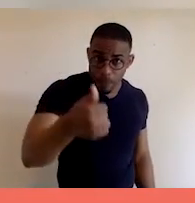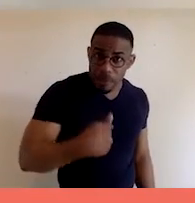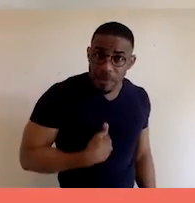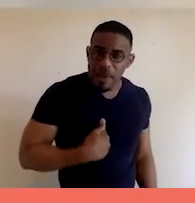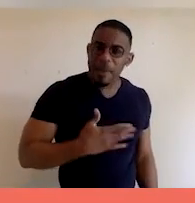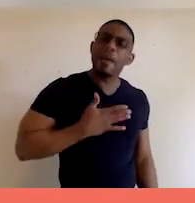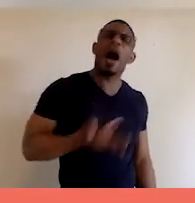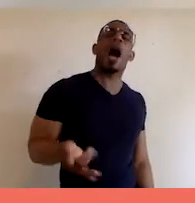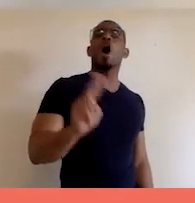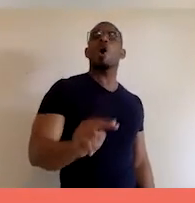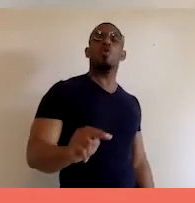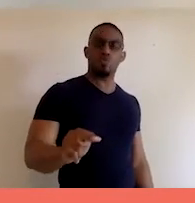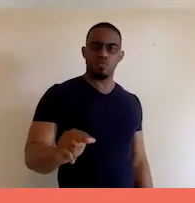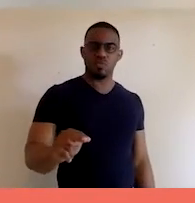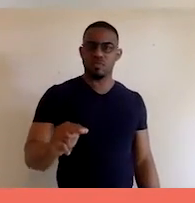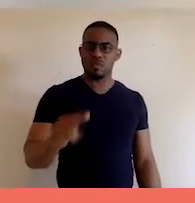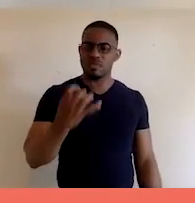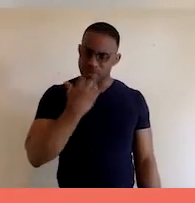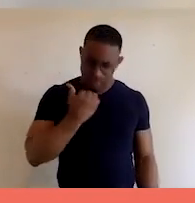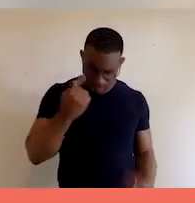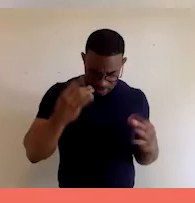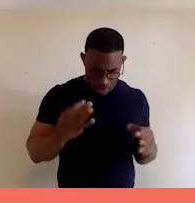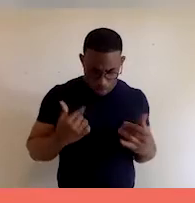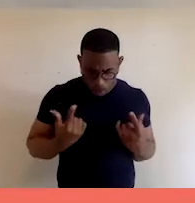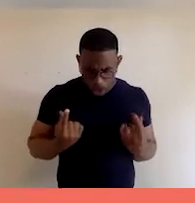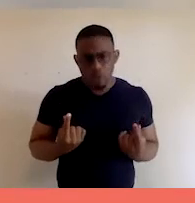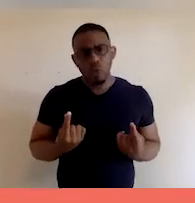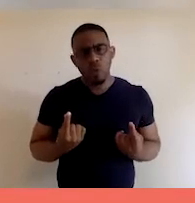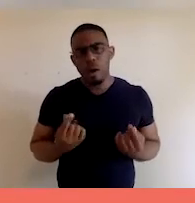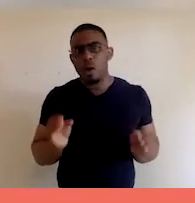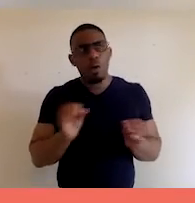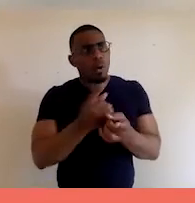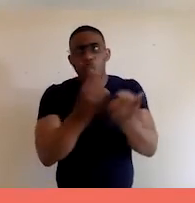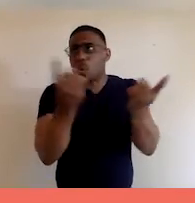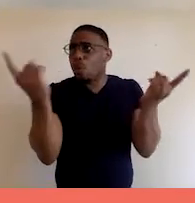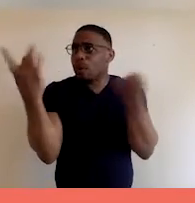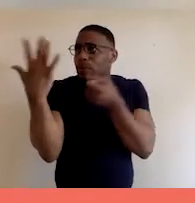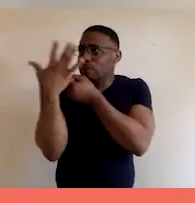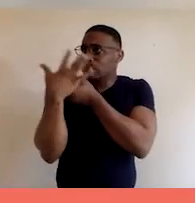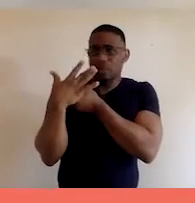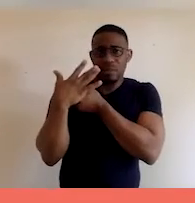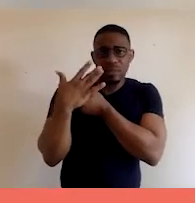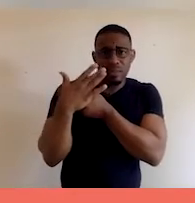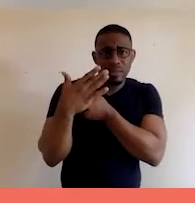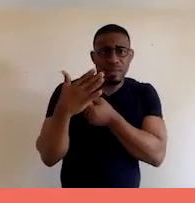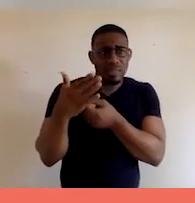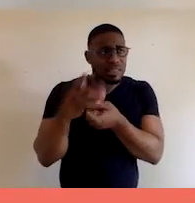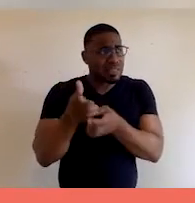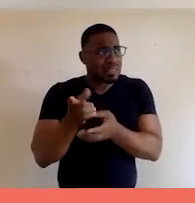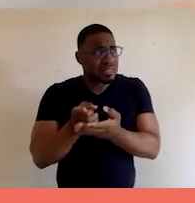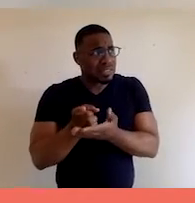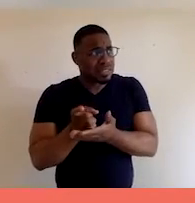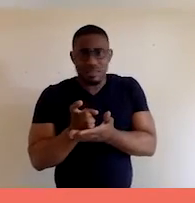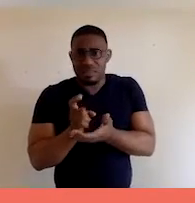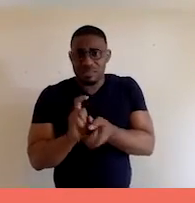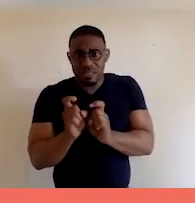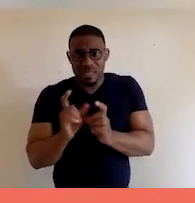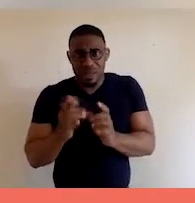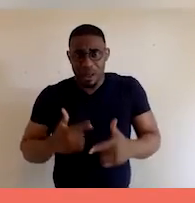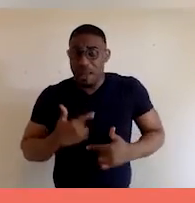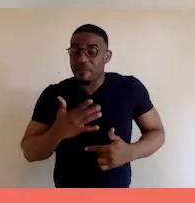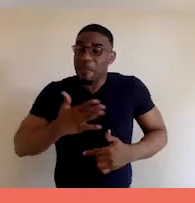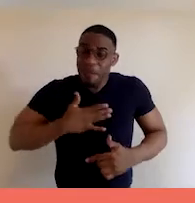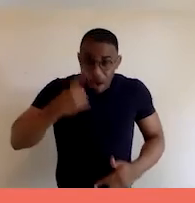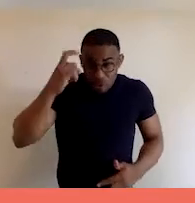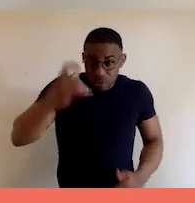is my own bearing of what I do. No one is entitled to change my life. It is my